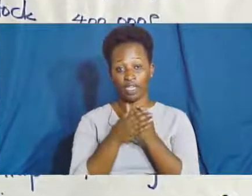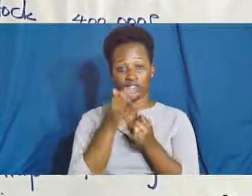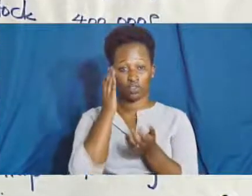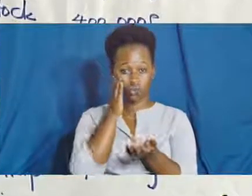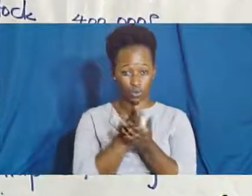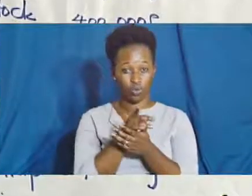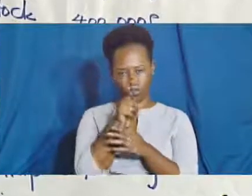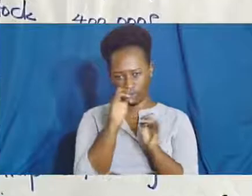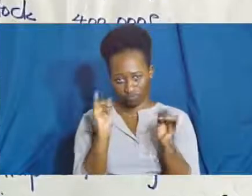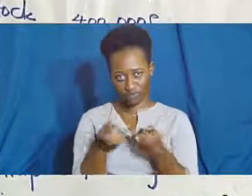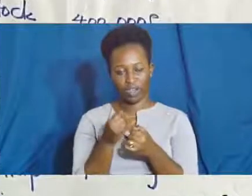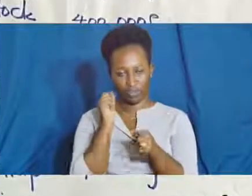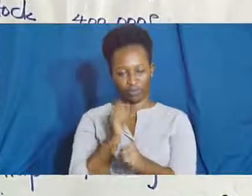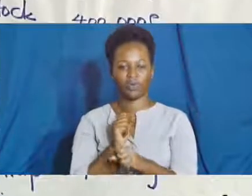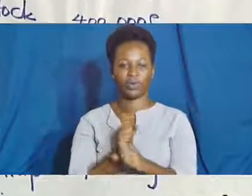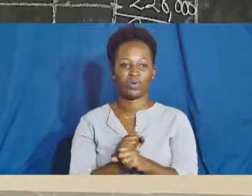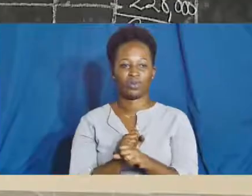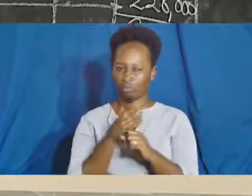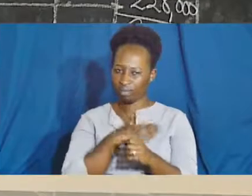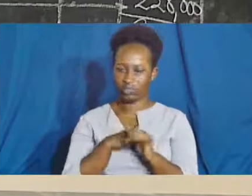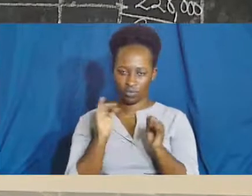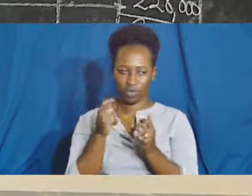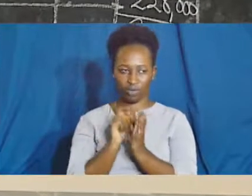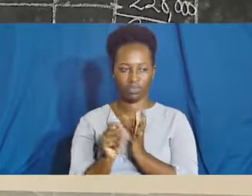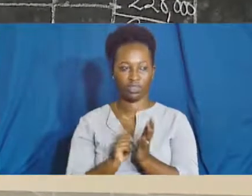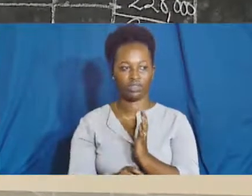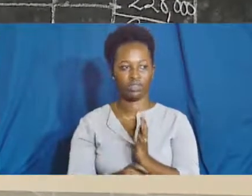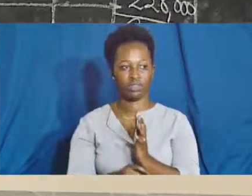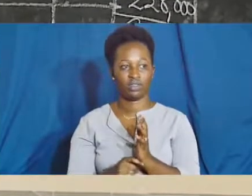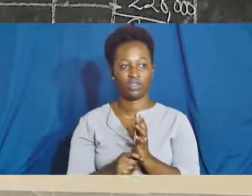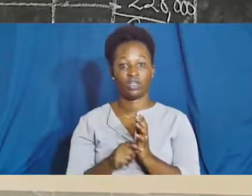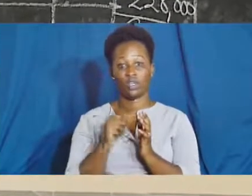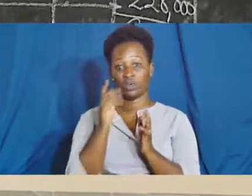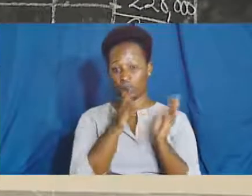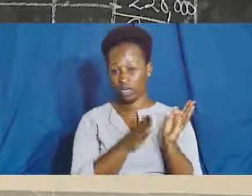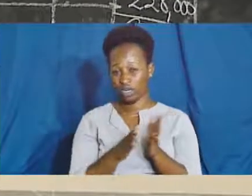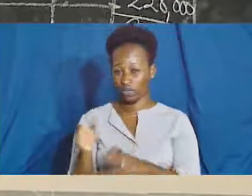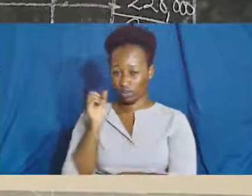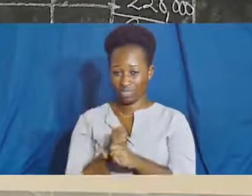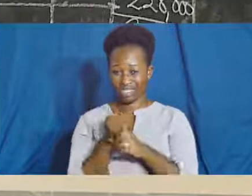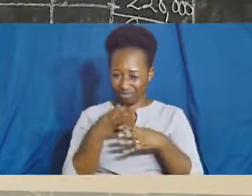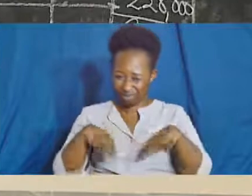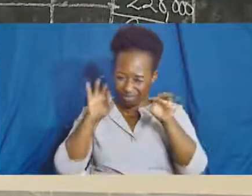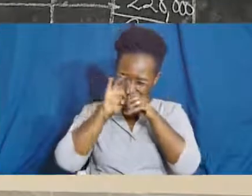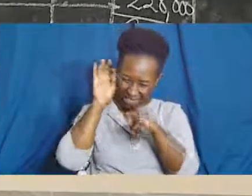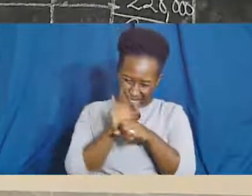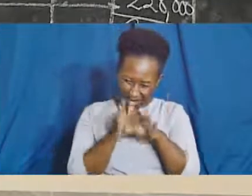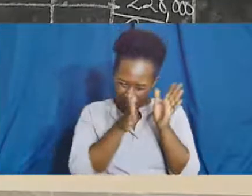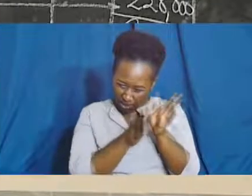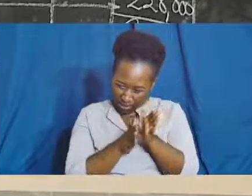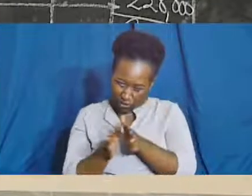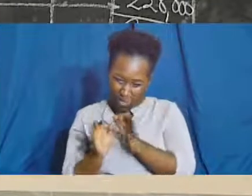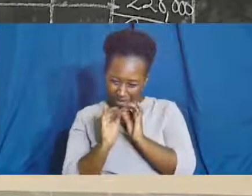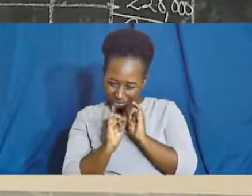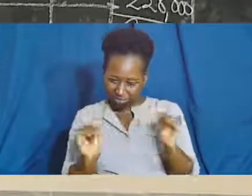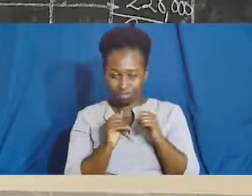out. Make sure you try it out. The organization of your work is very important. You have to organize your work